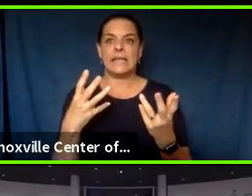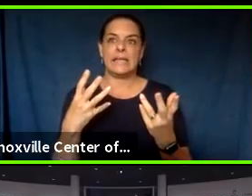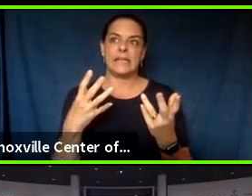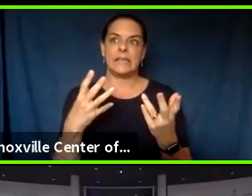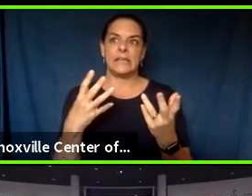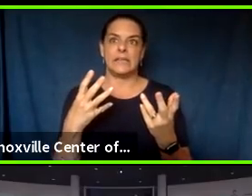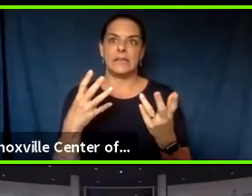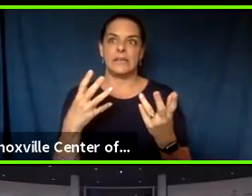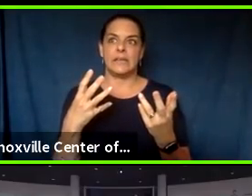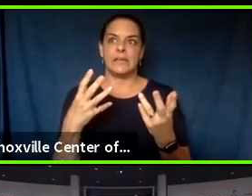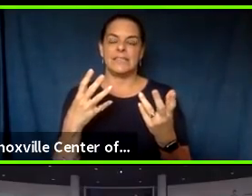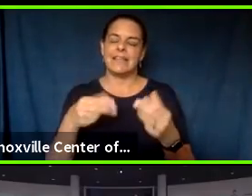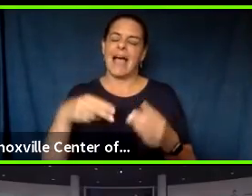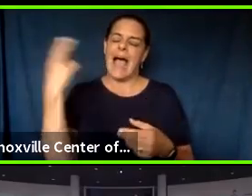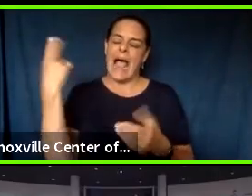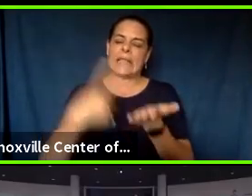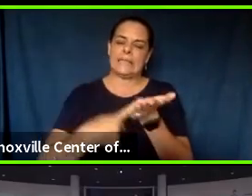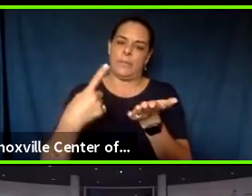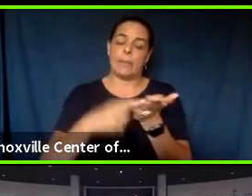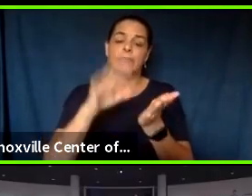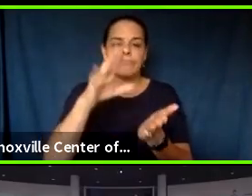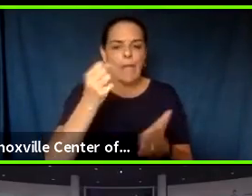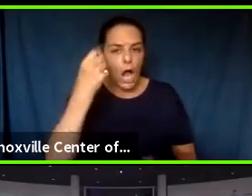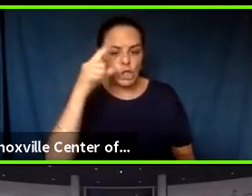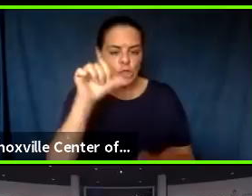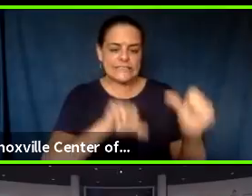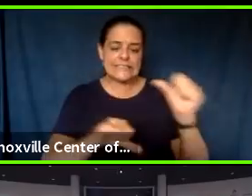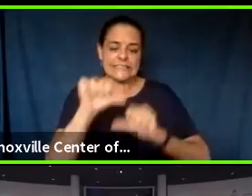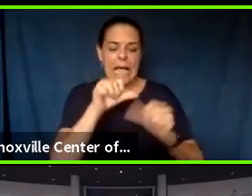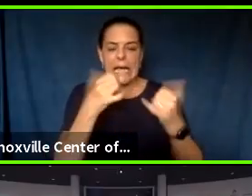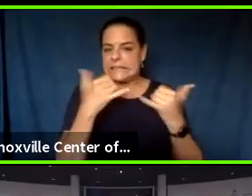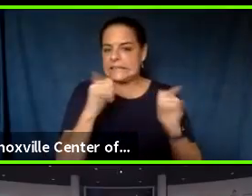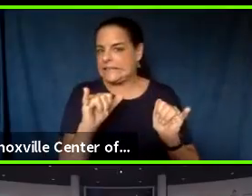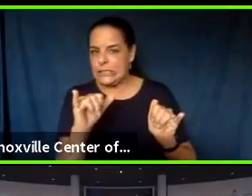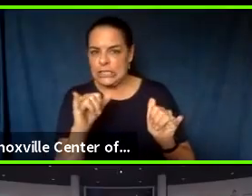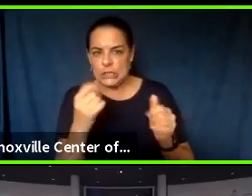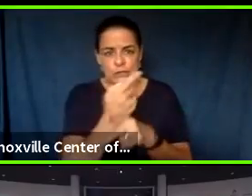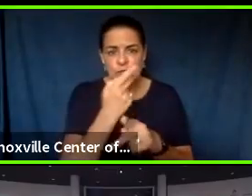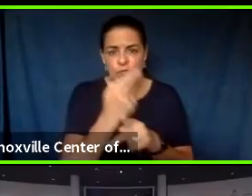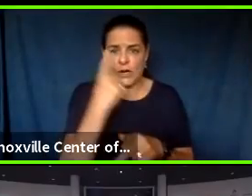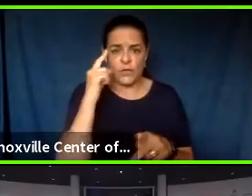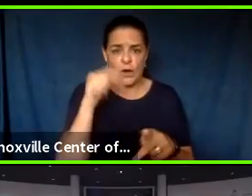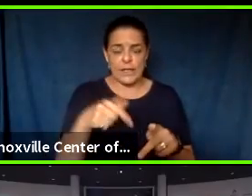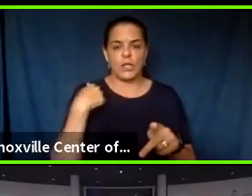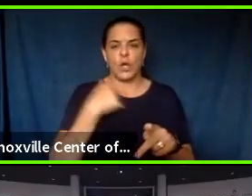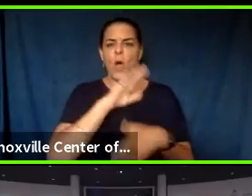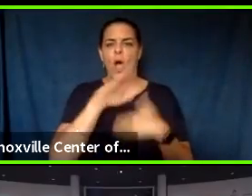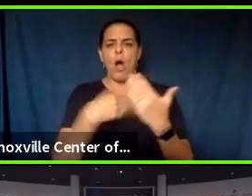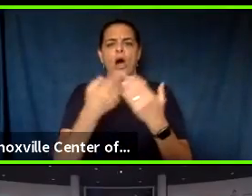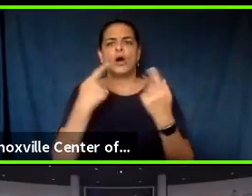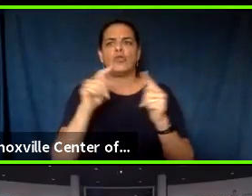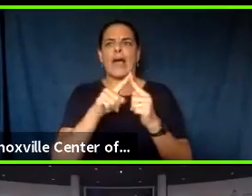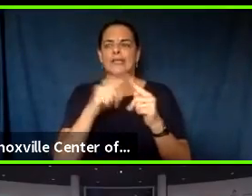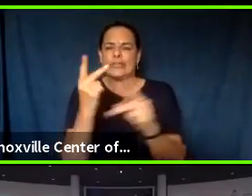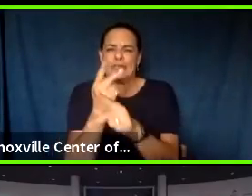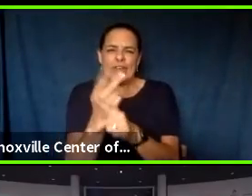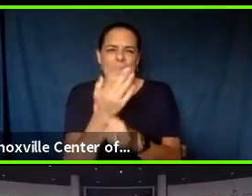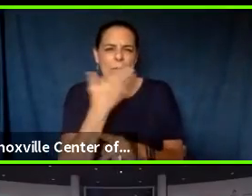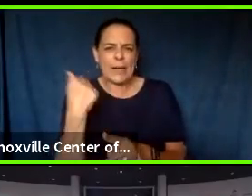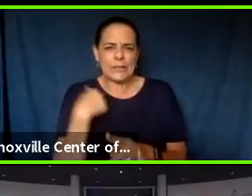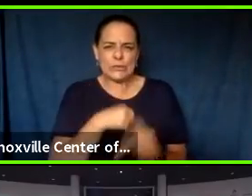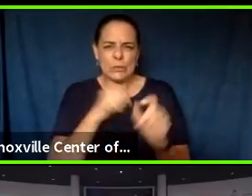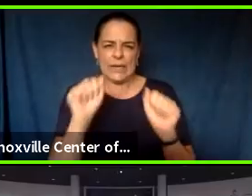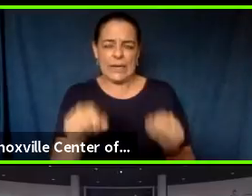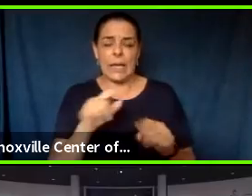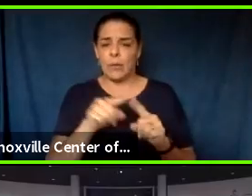think is highly debatable. I get it, the science is still out on this one. And so we're all trying to navigate it as best we can, but